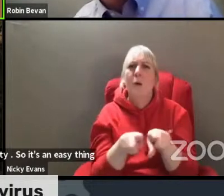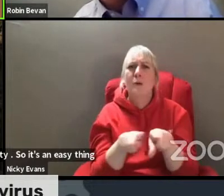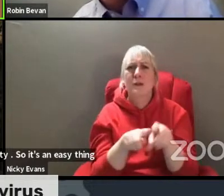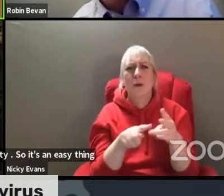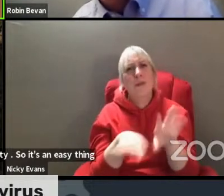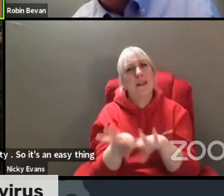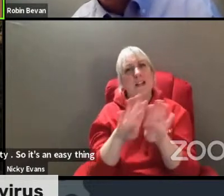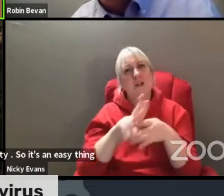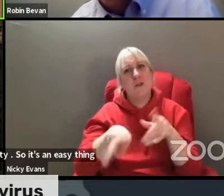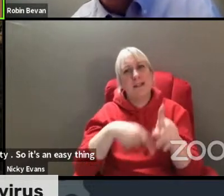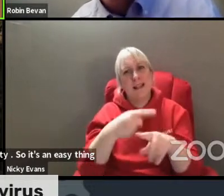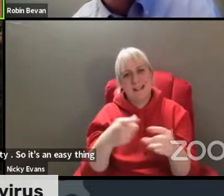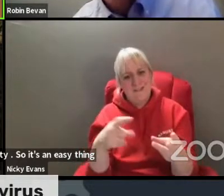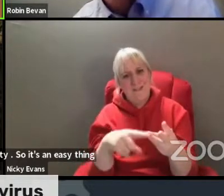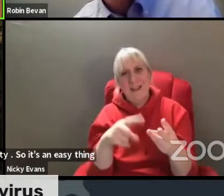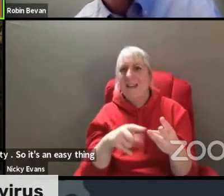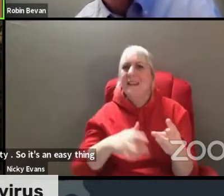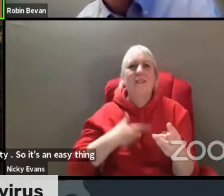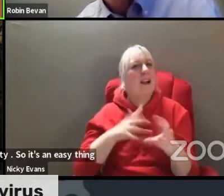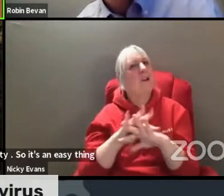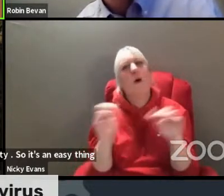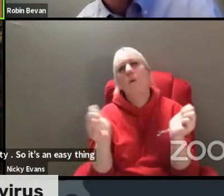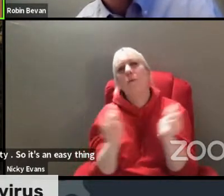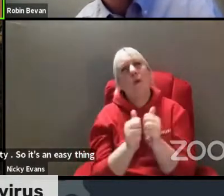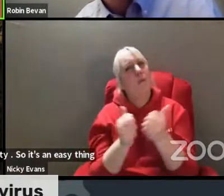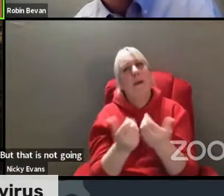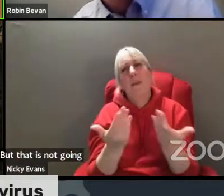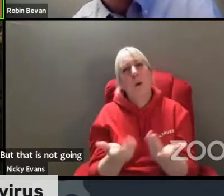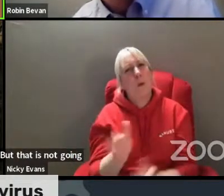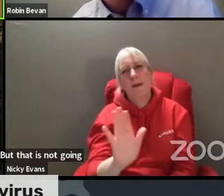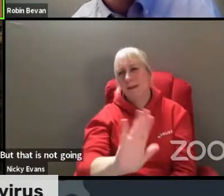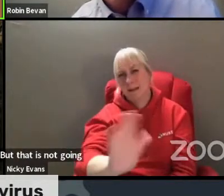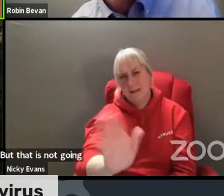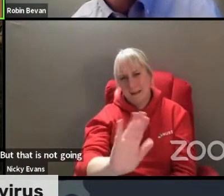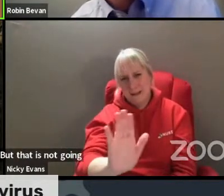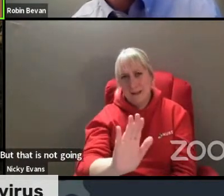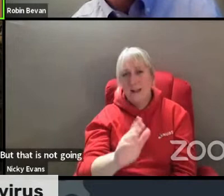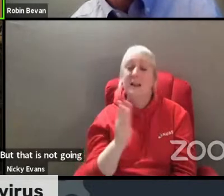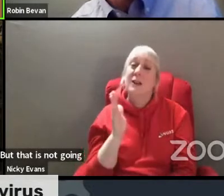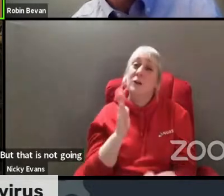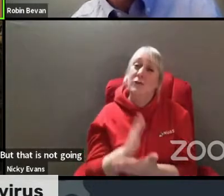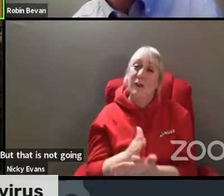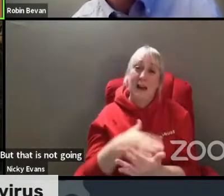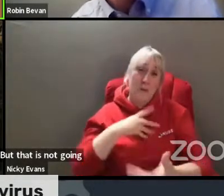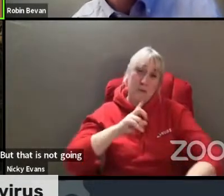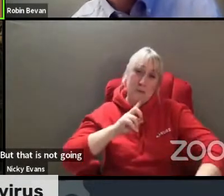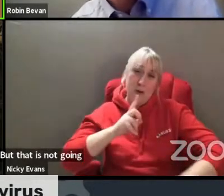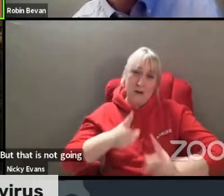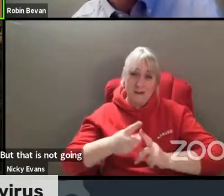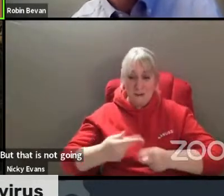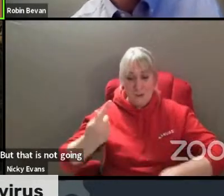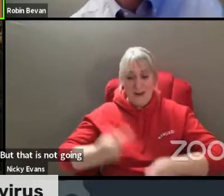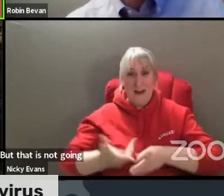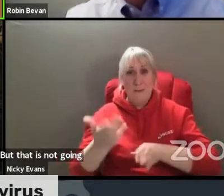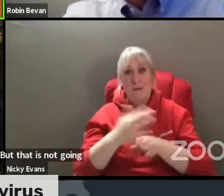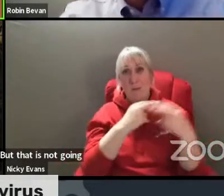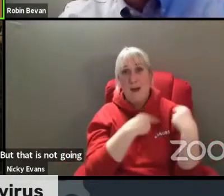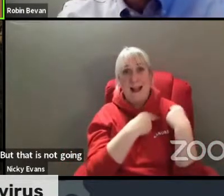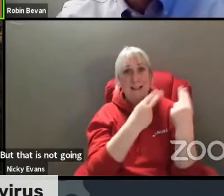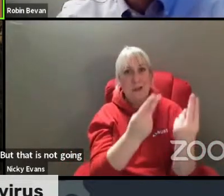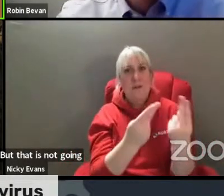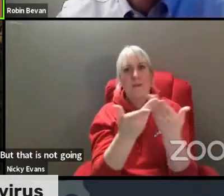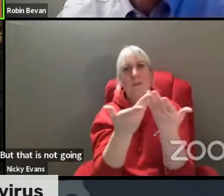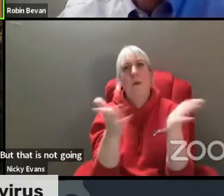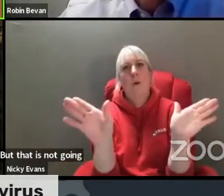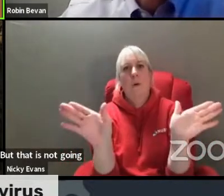action under these new circumstances. So Robin, I just wanted to answer that question before I hand it over to you for the wider